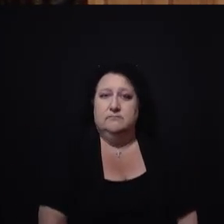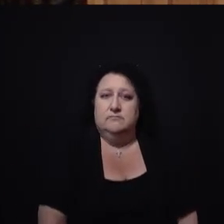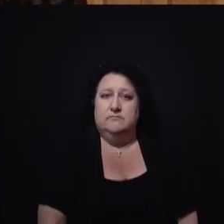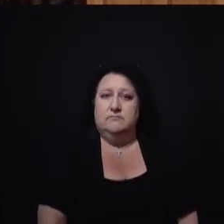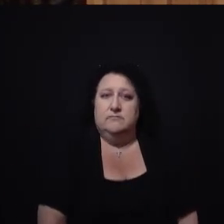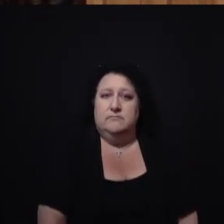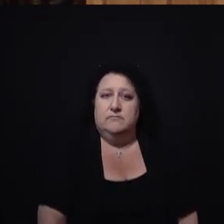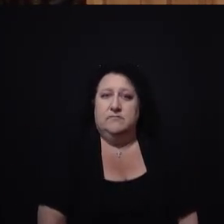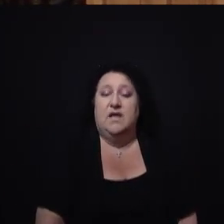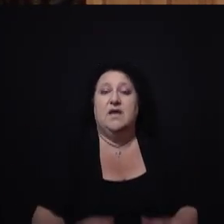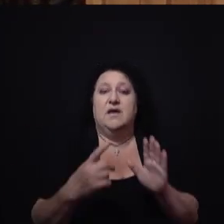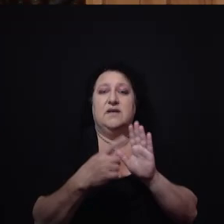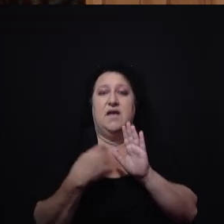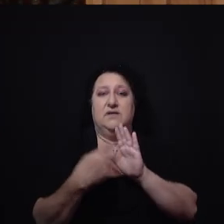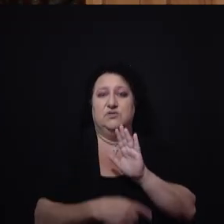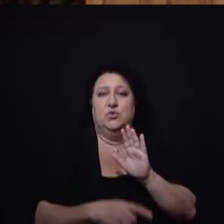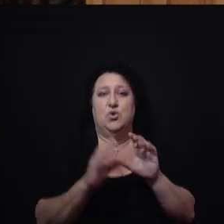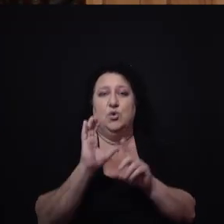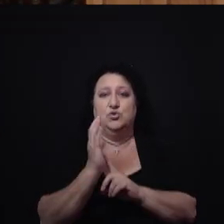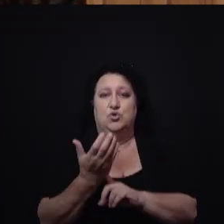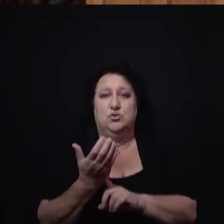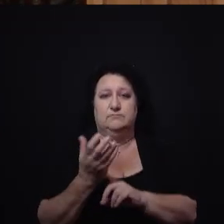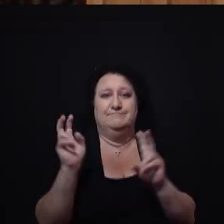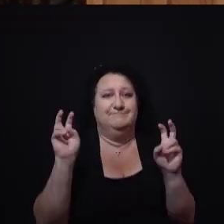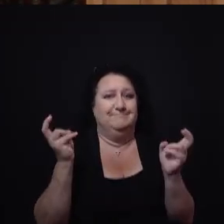Cancel culture.